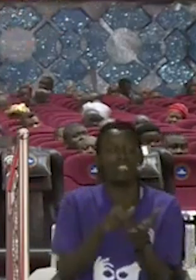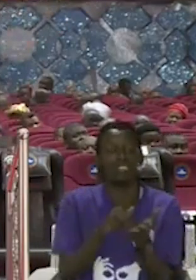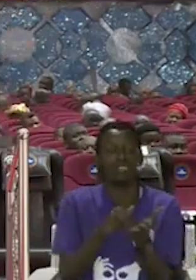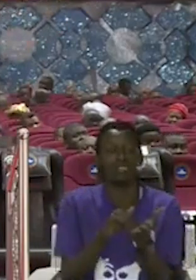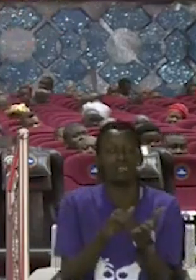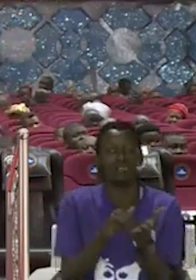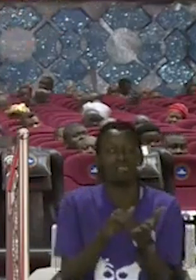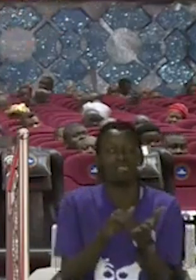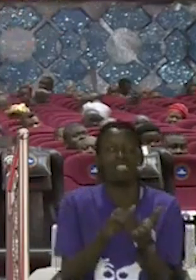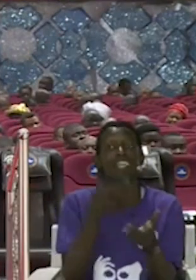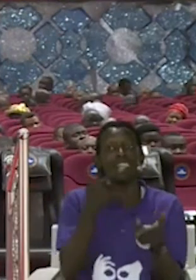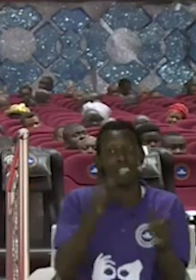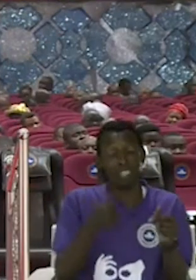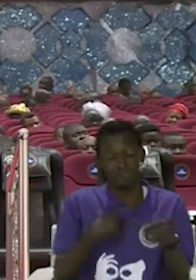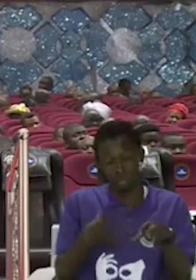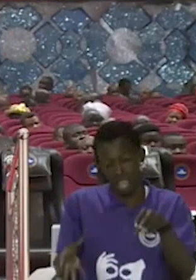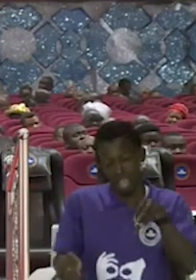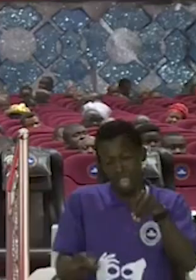Let me add this one.